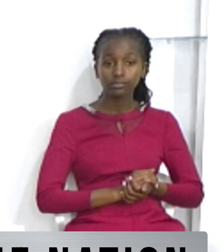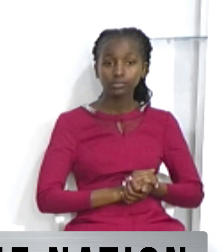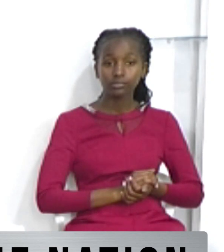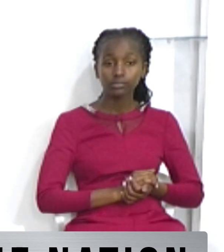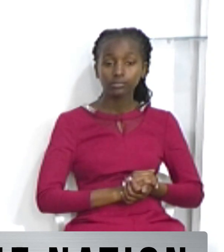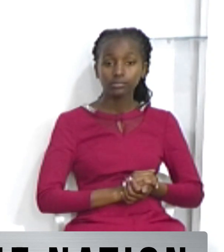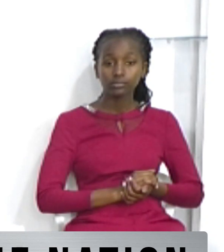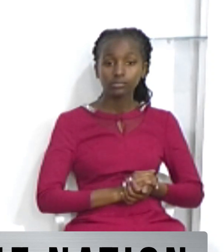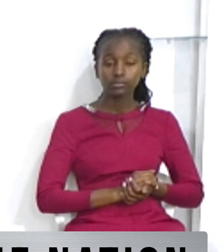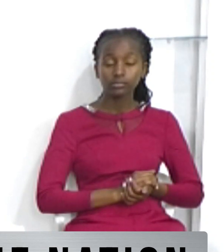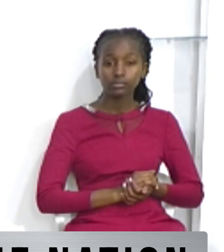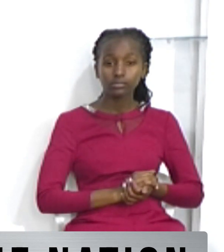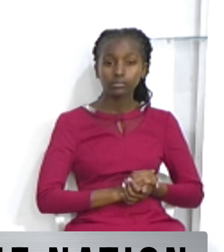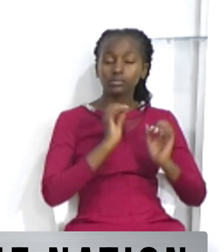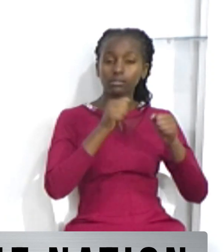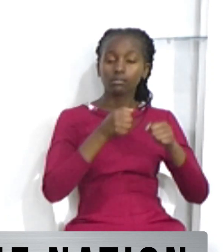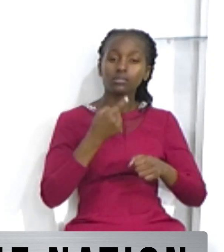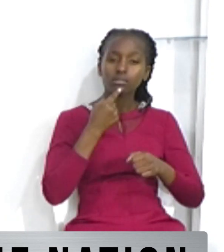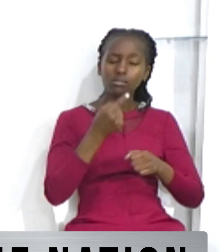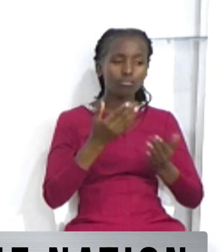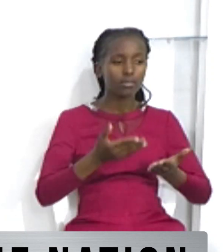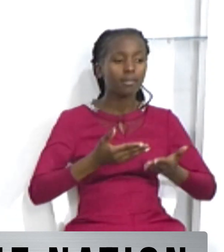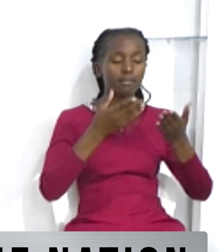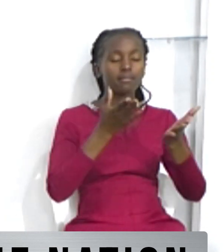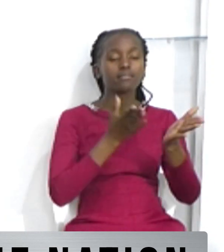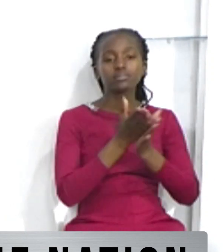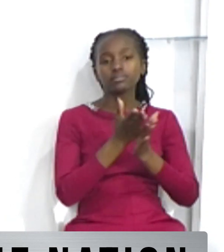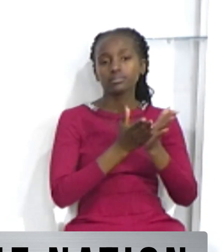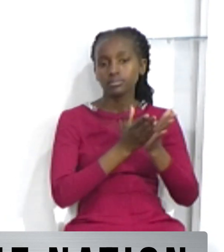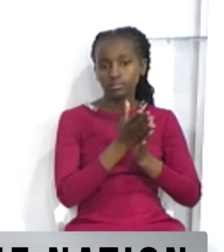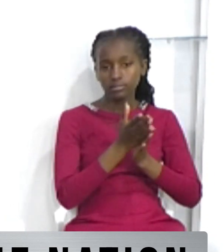a soft, offering rendering services. Yeah,